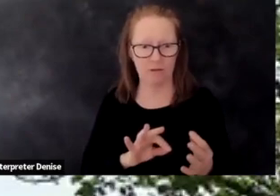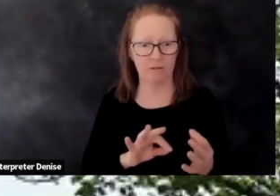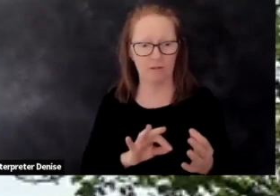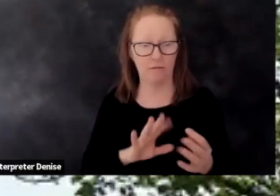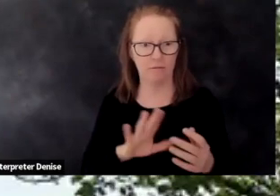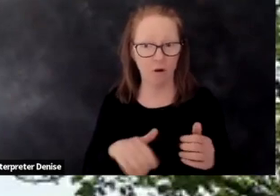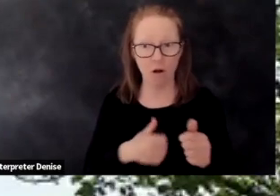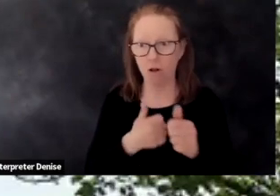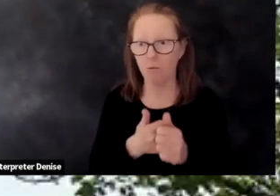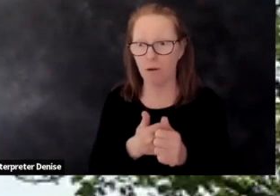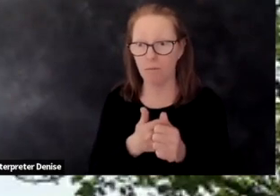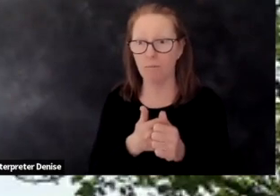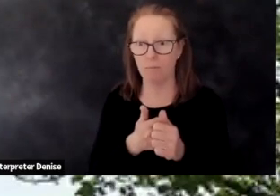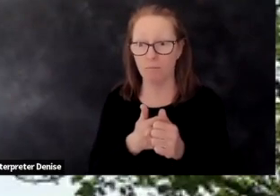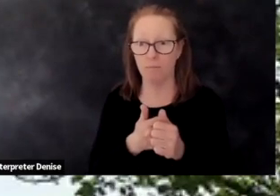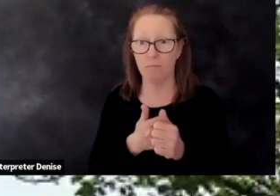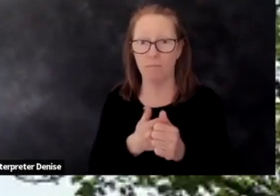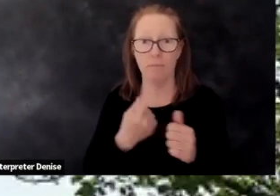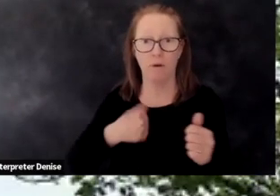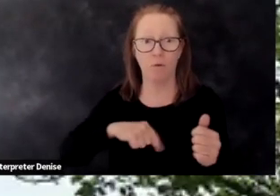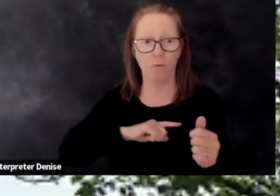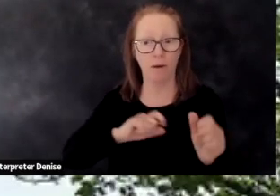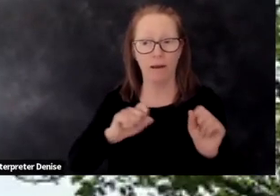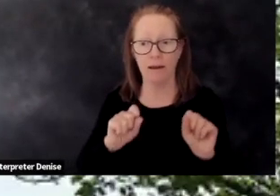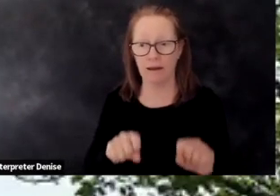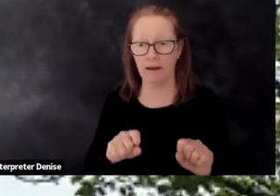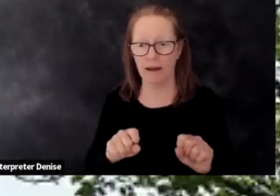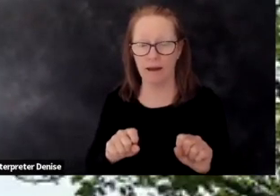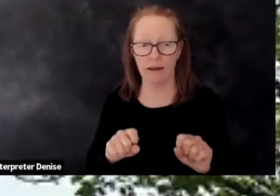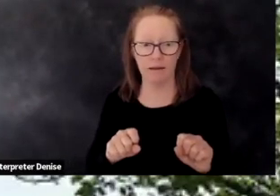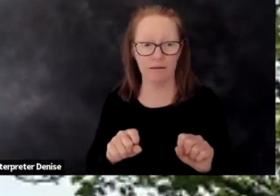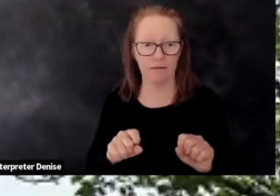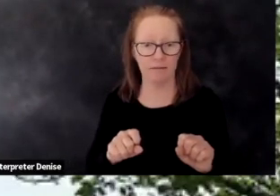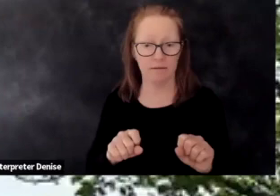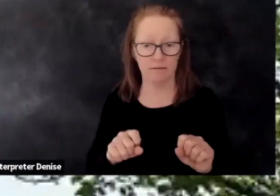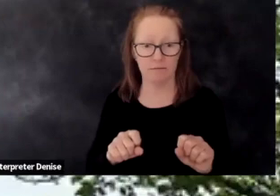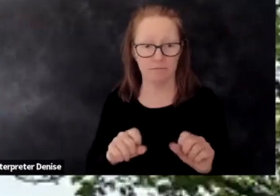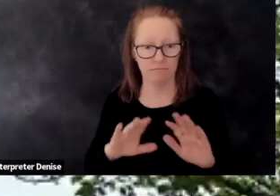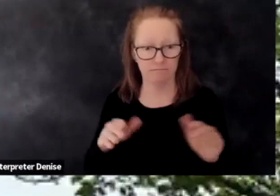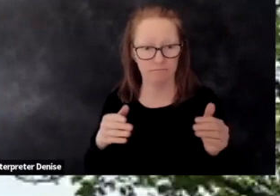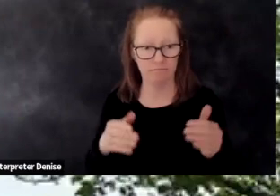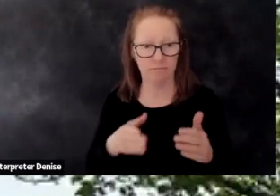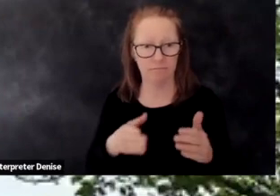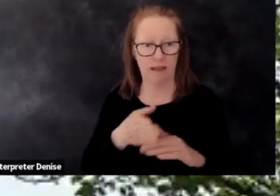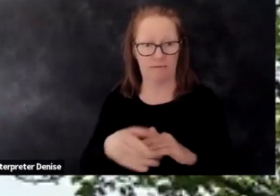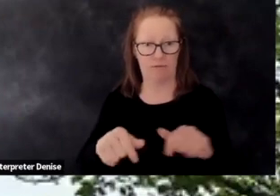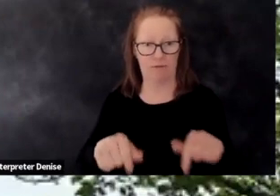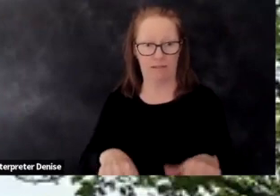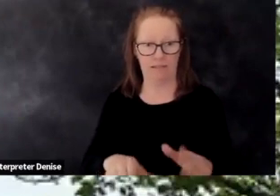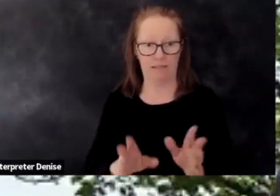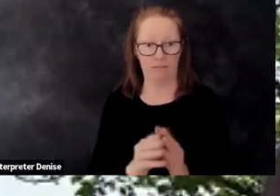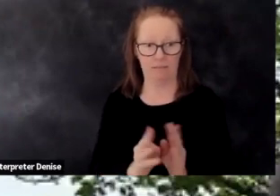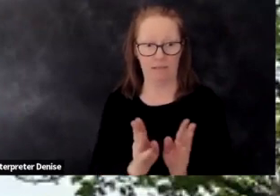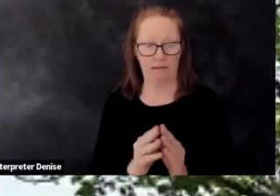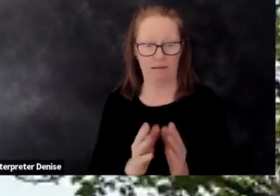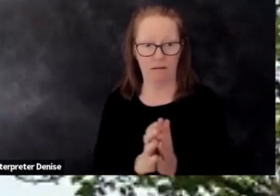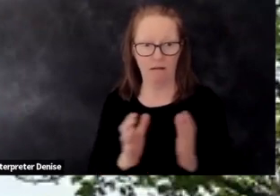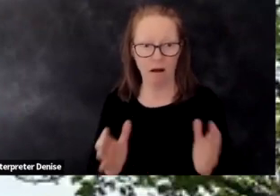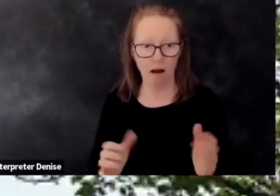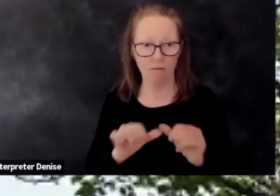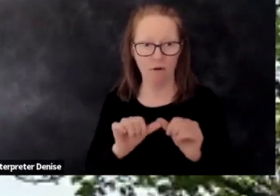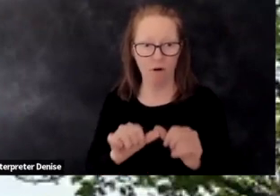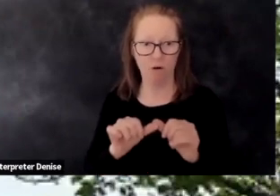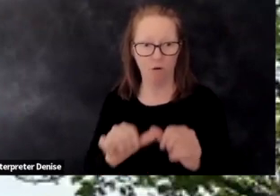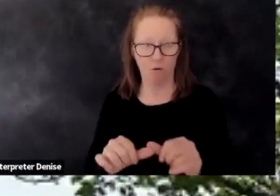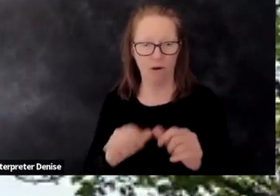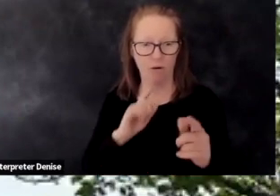up that us in the team, the project team, will do. After this meeting as well. A lot of ongoing conversations that we can